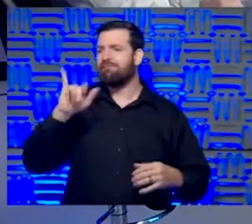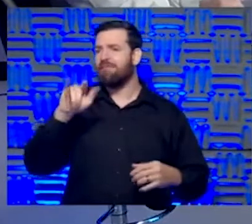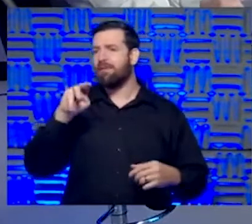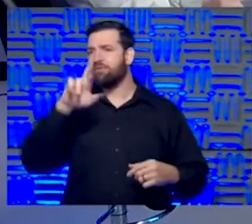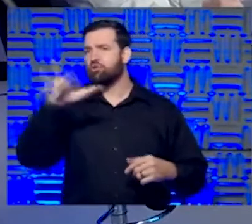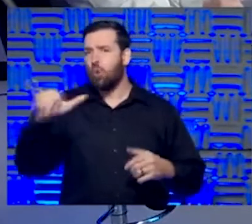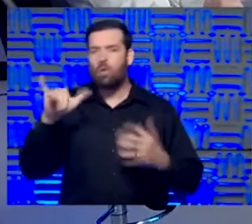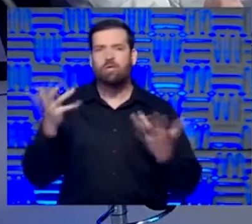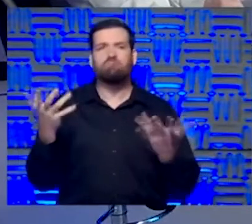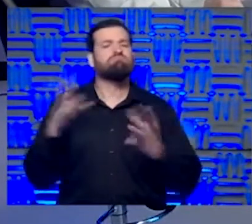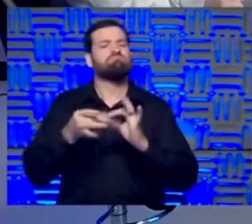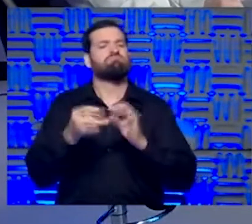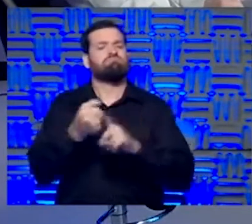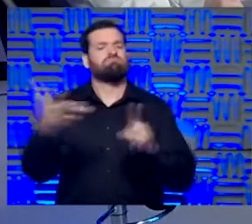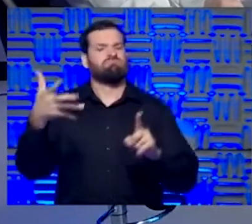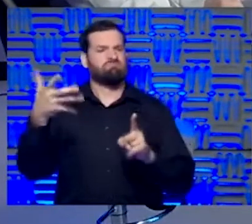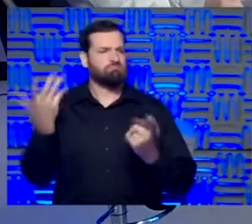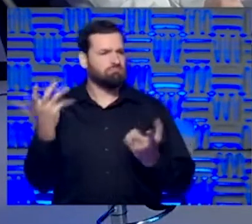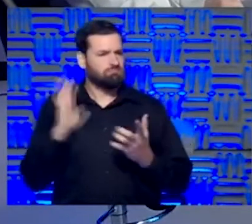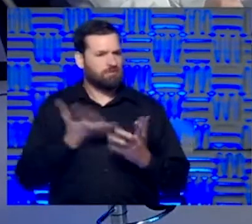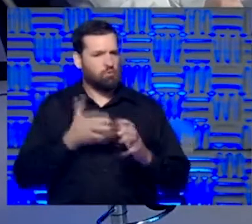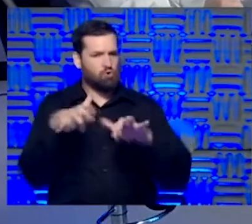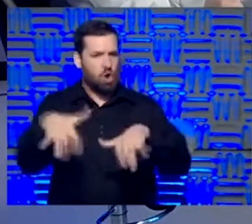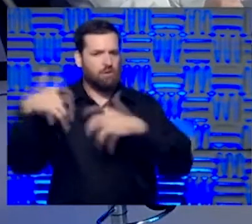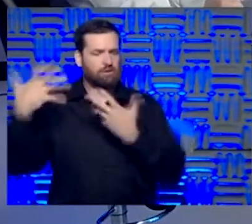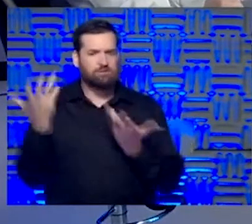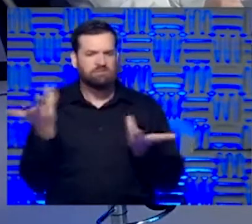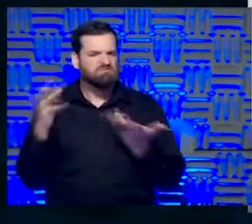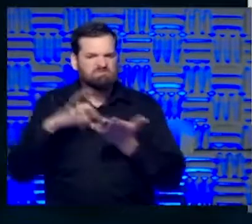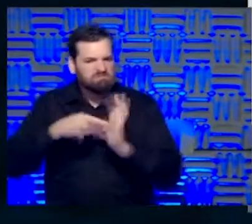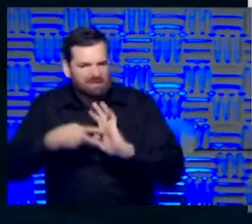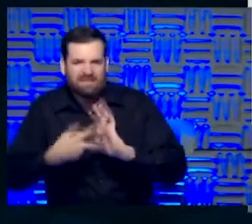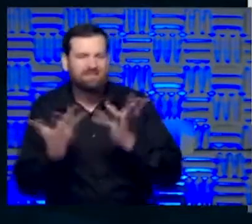whatever. Talk to us more about that. Explain to our audience what that is and what